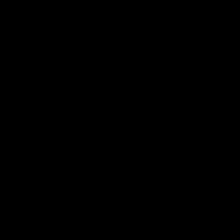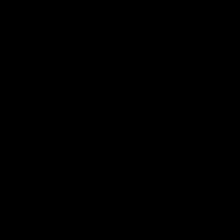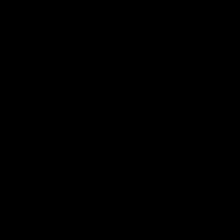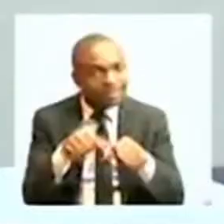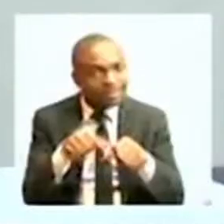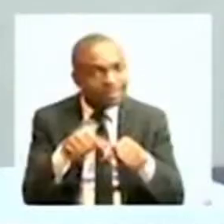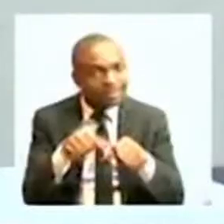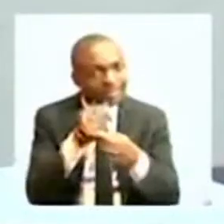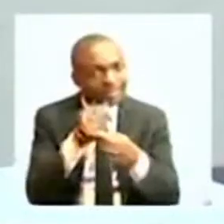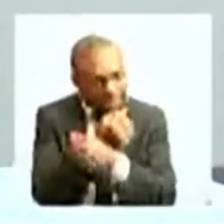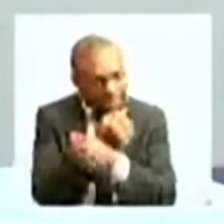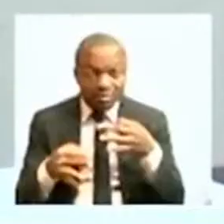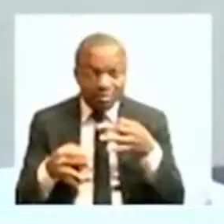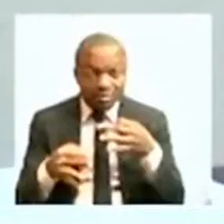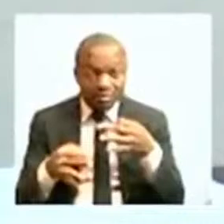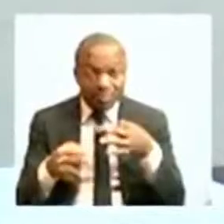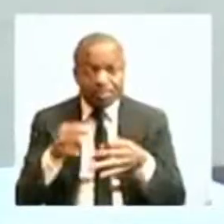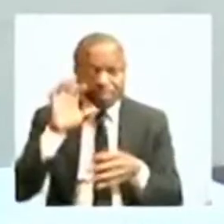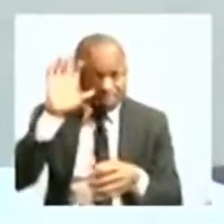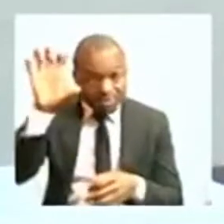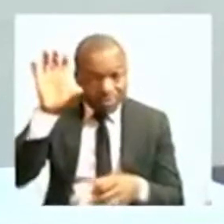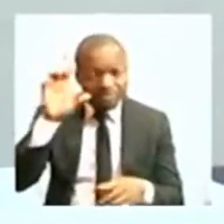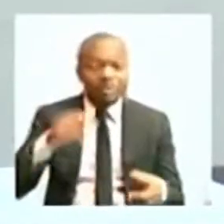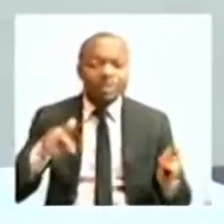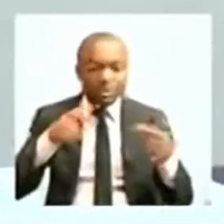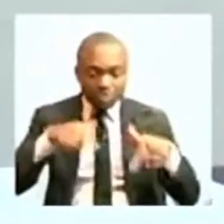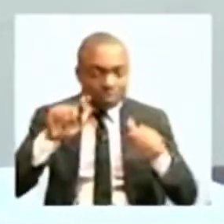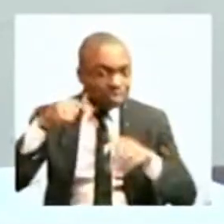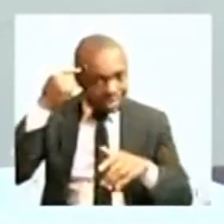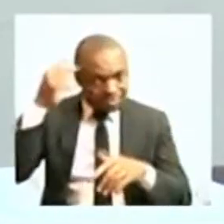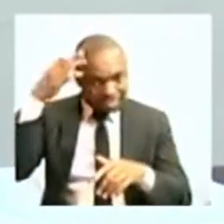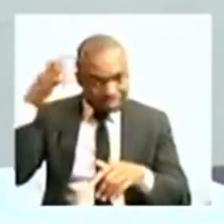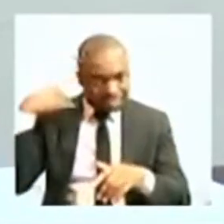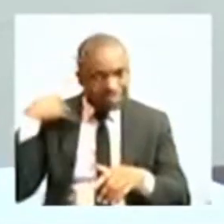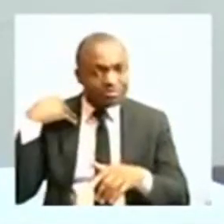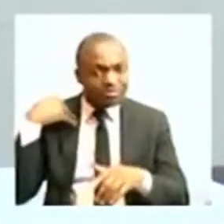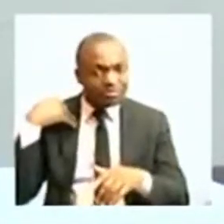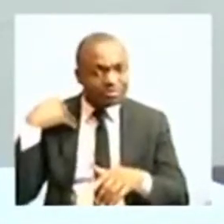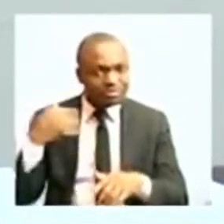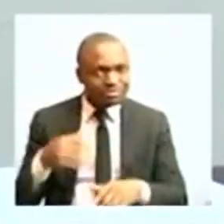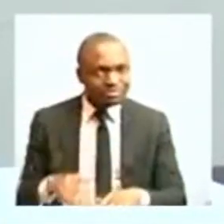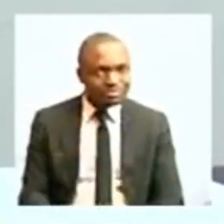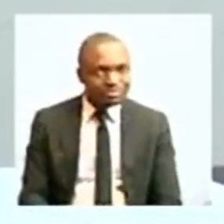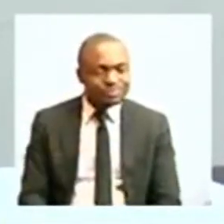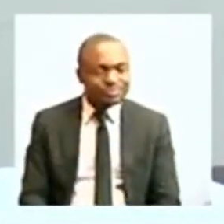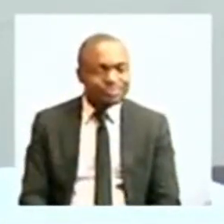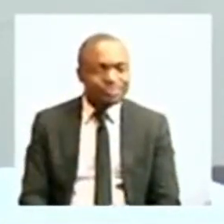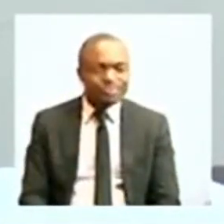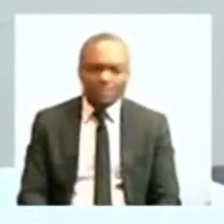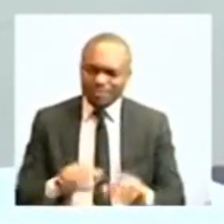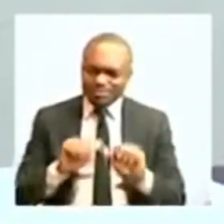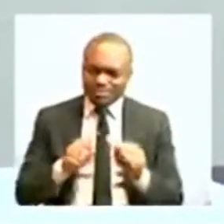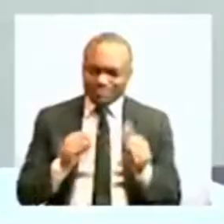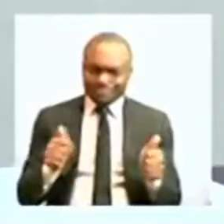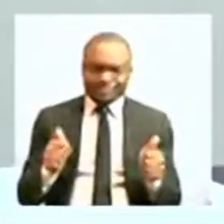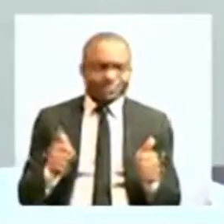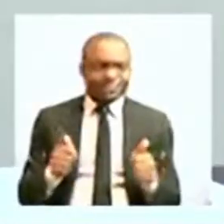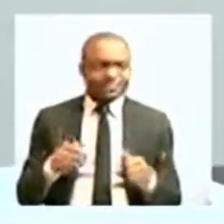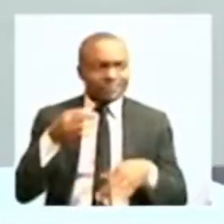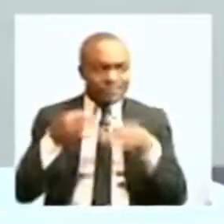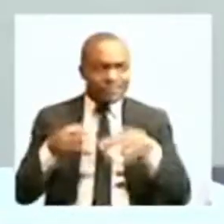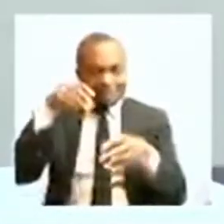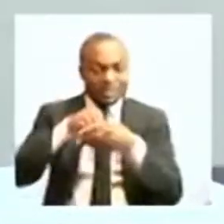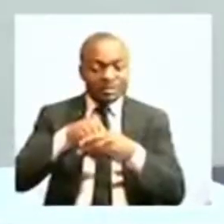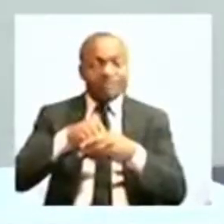resolve, provincial audit, local government offices is effective, if the internal